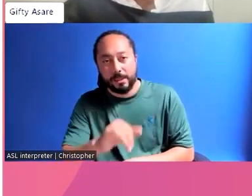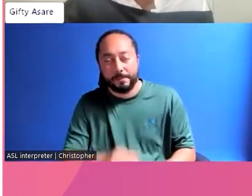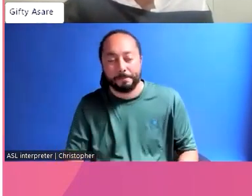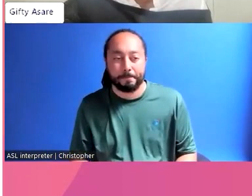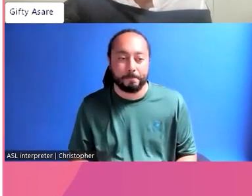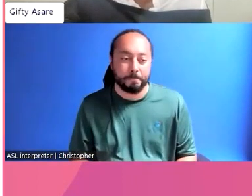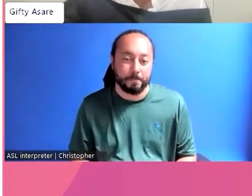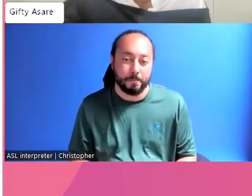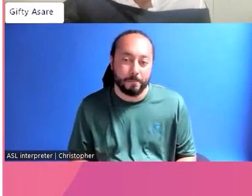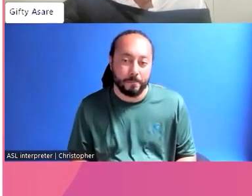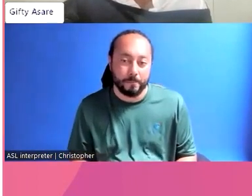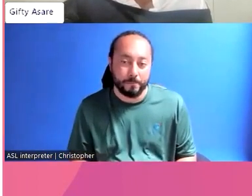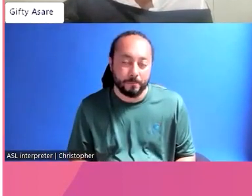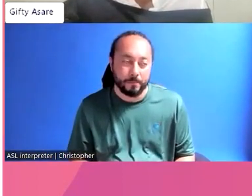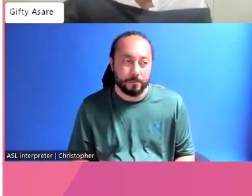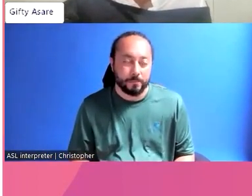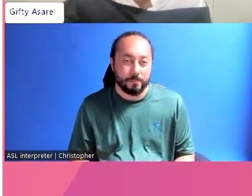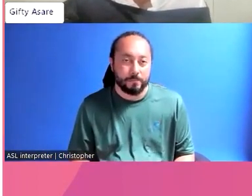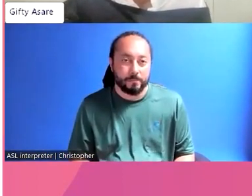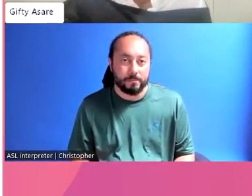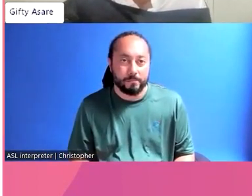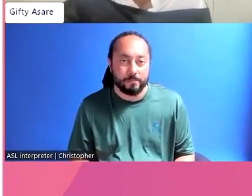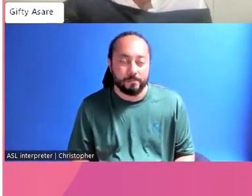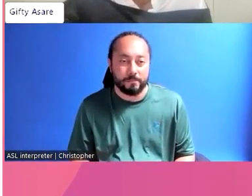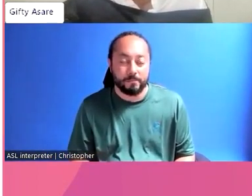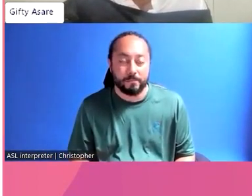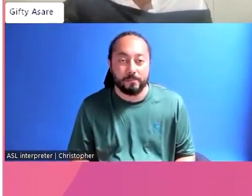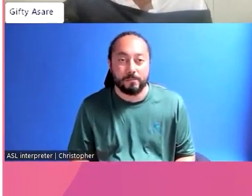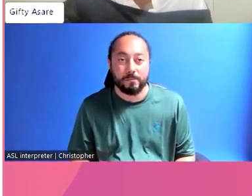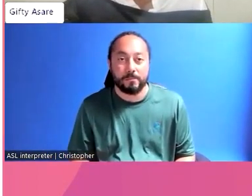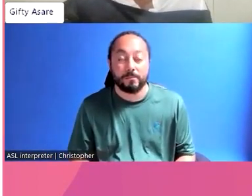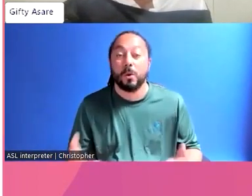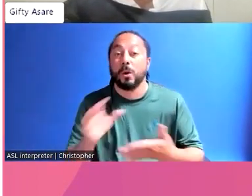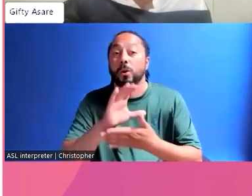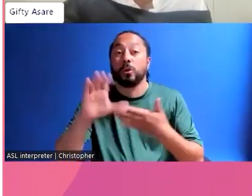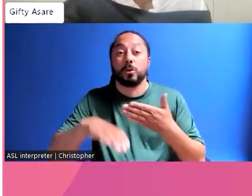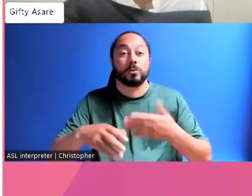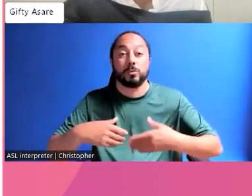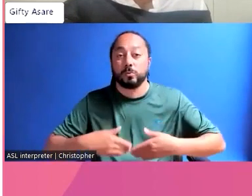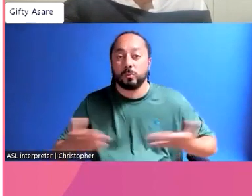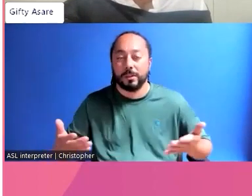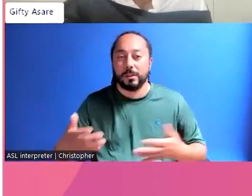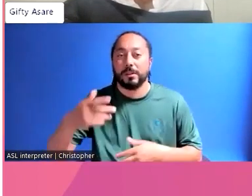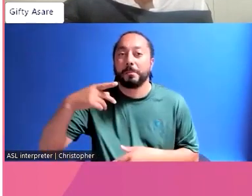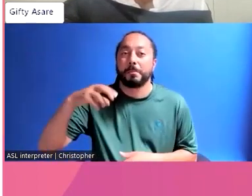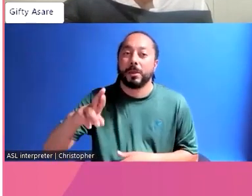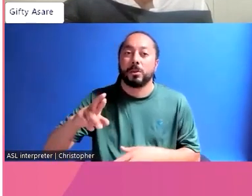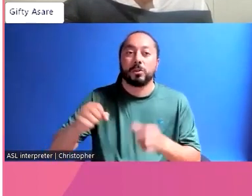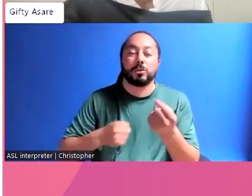TBI. So in general, we concluded that peer support can definitely have positive